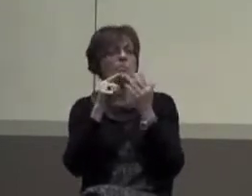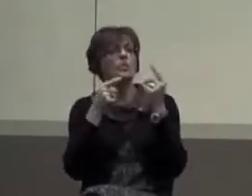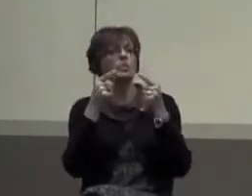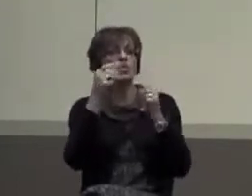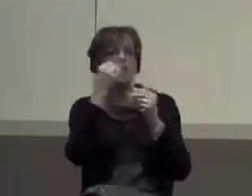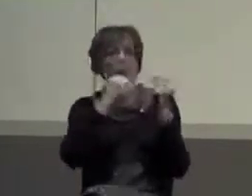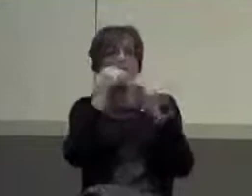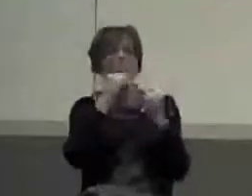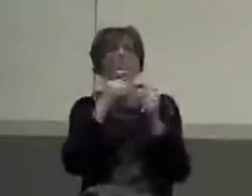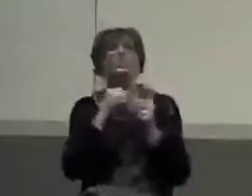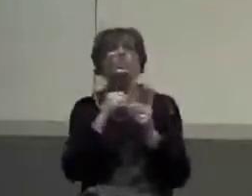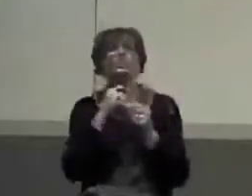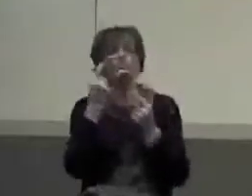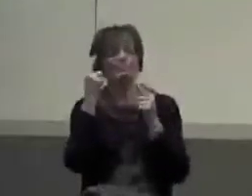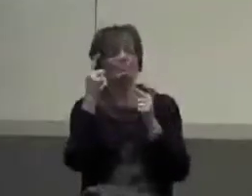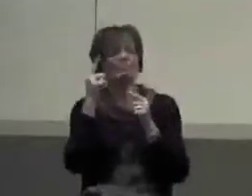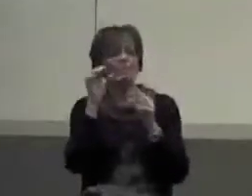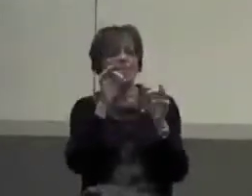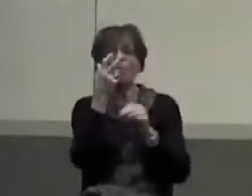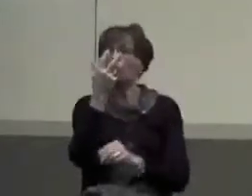up here. Is that really clear?